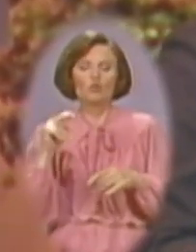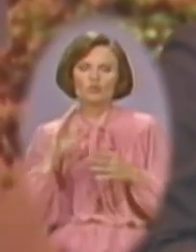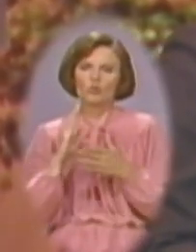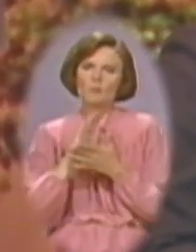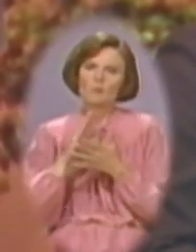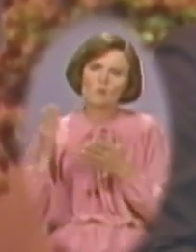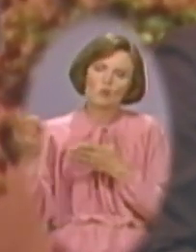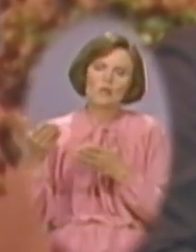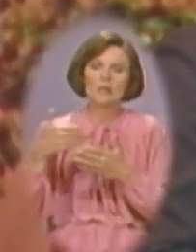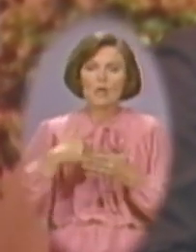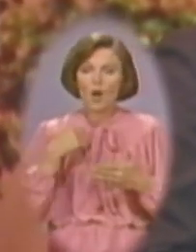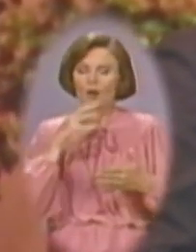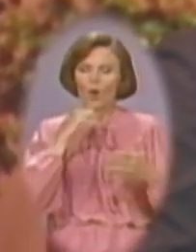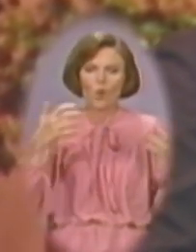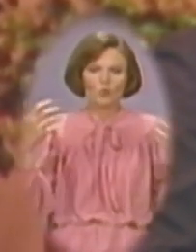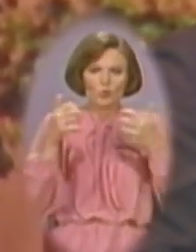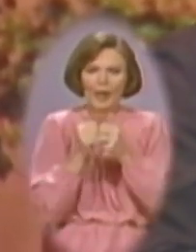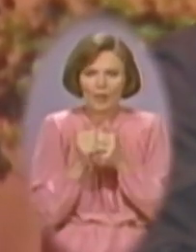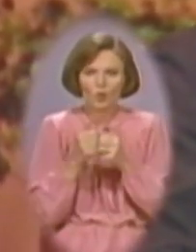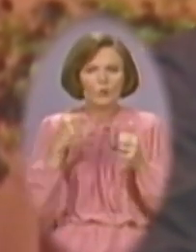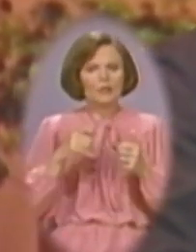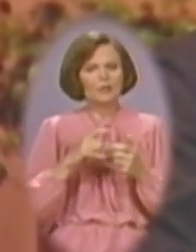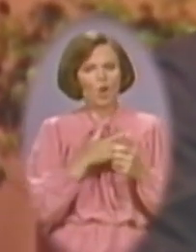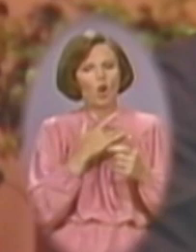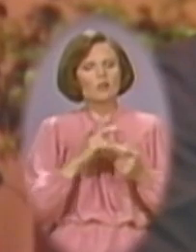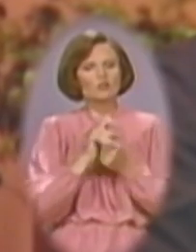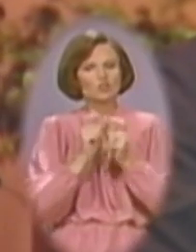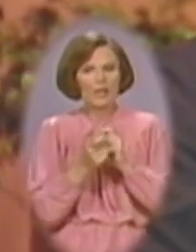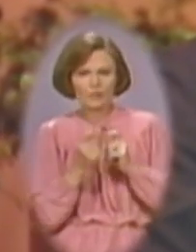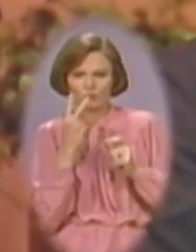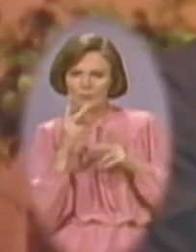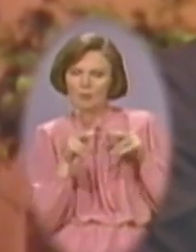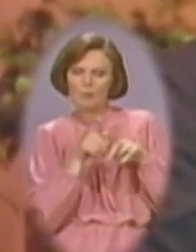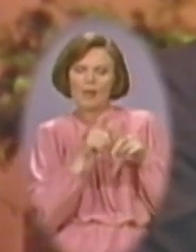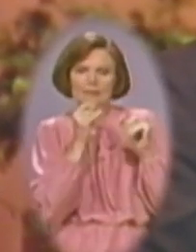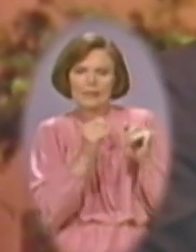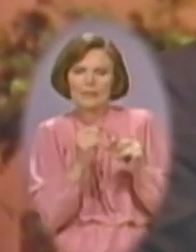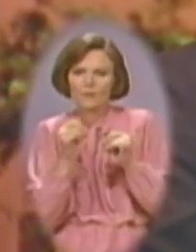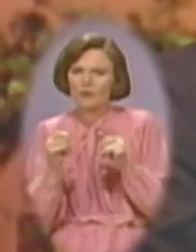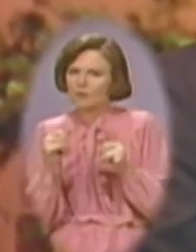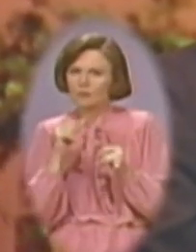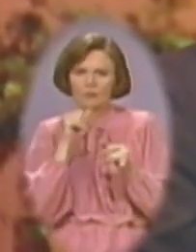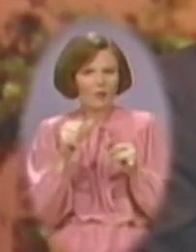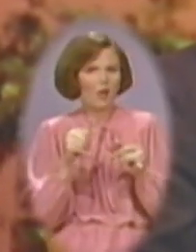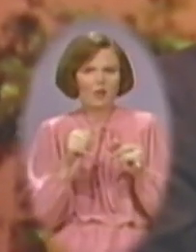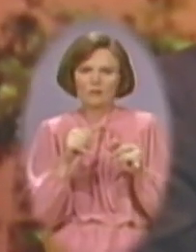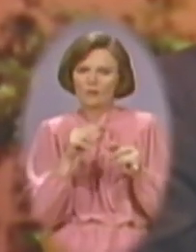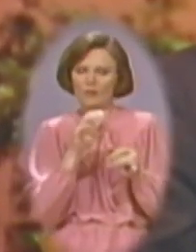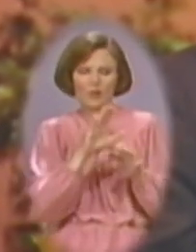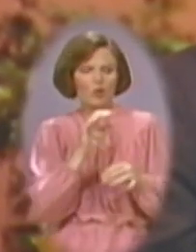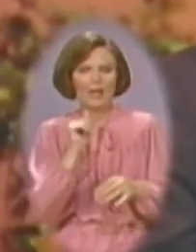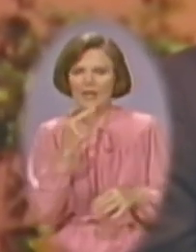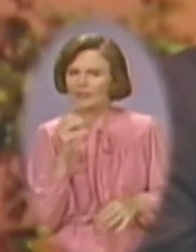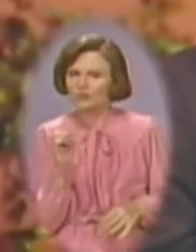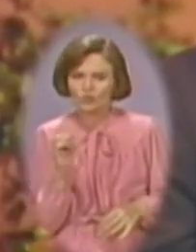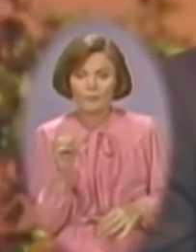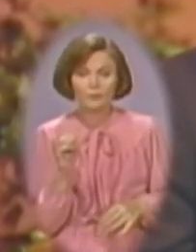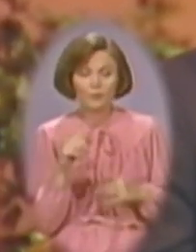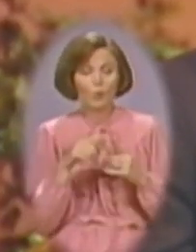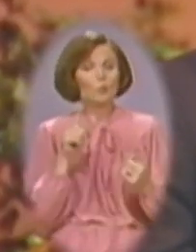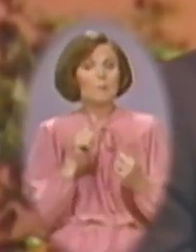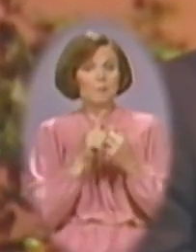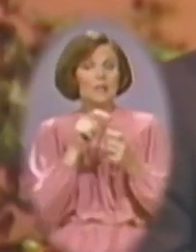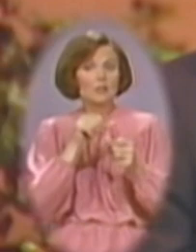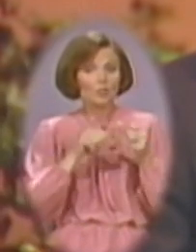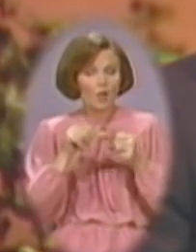and old together. We need a change of heart to see people as individuals and not in terms of age. When we greet each